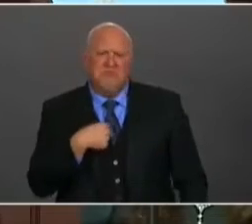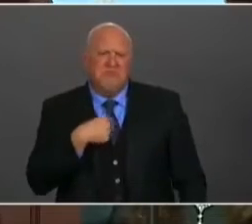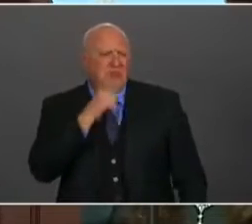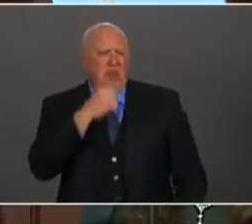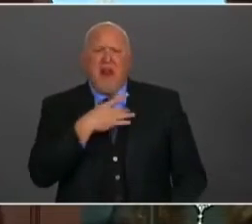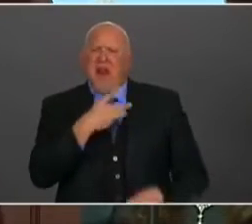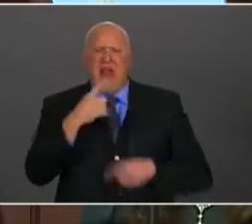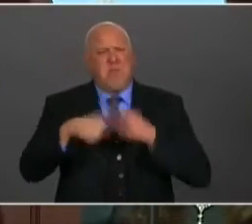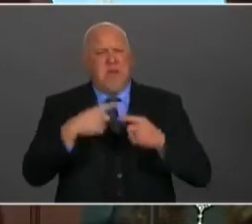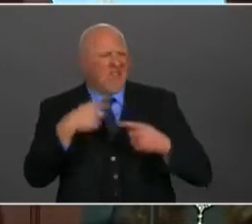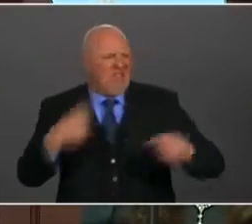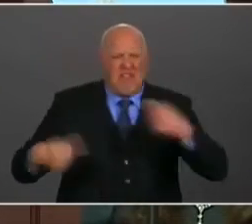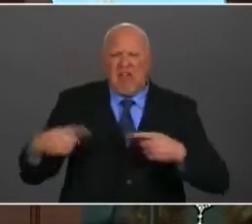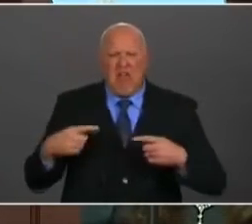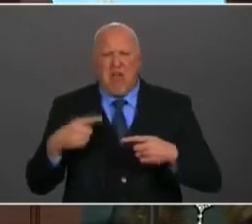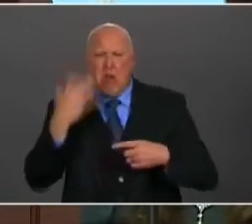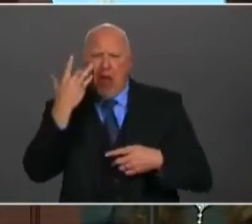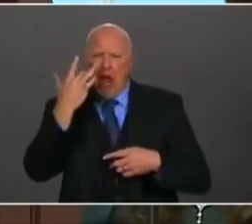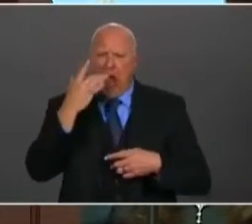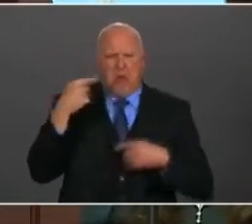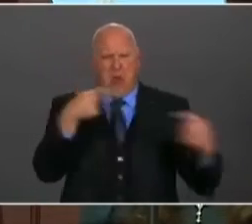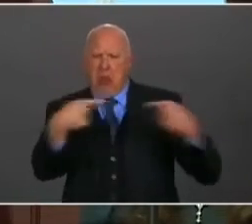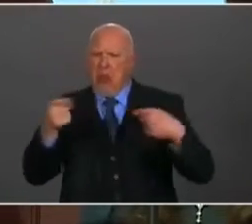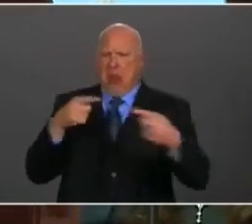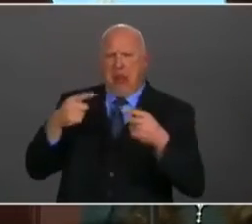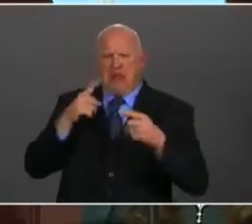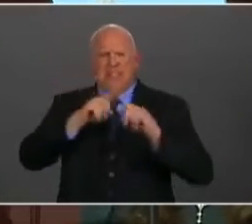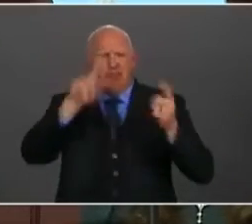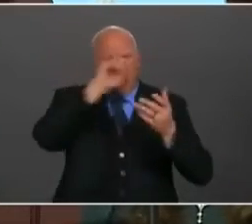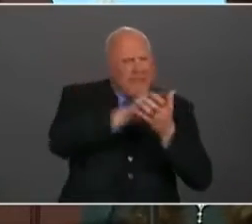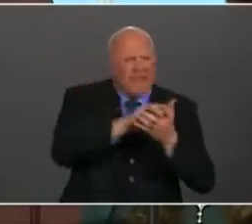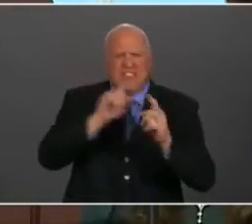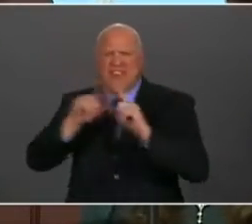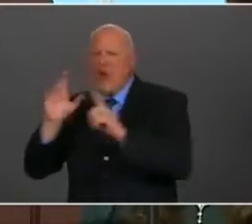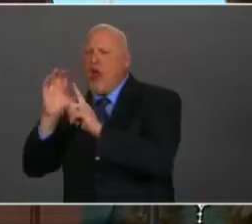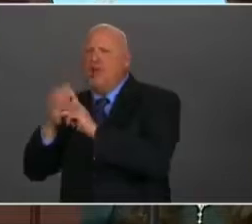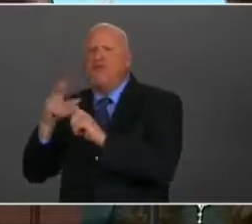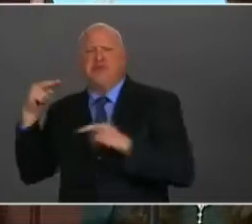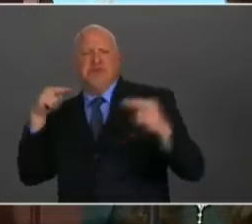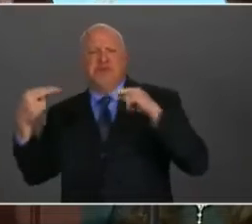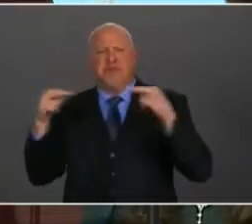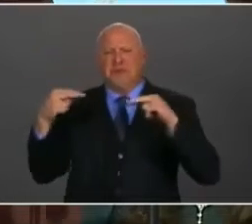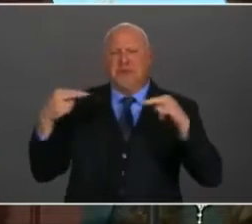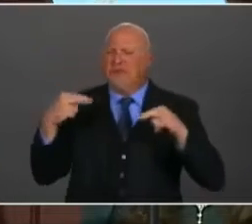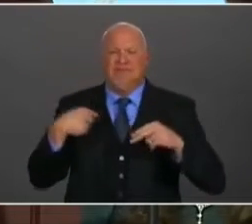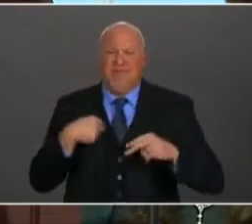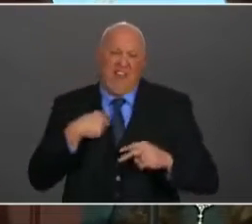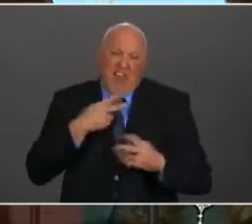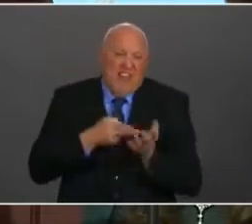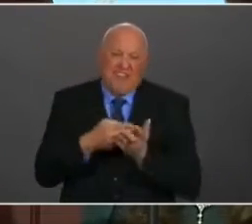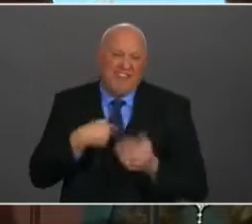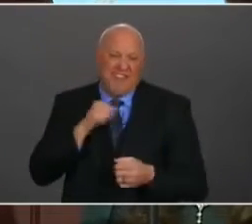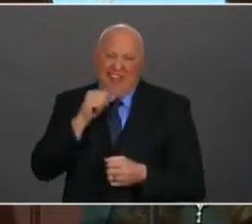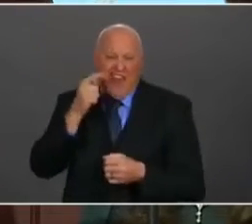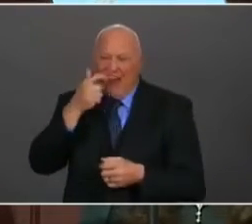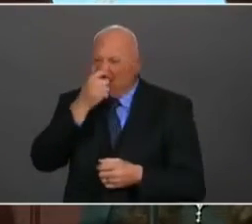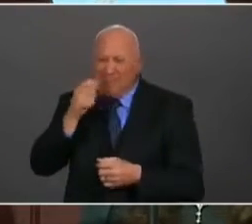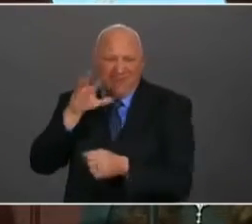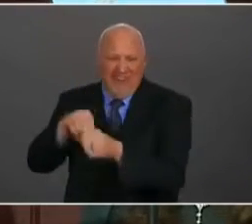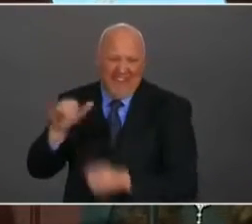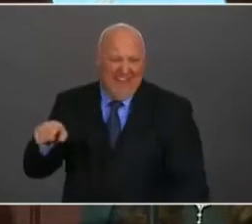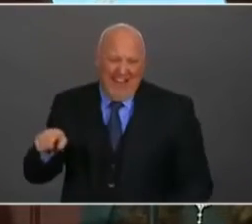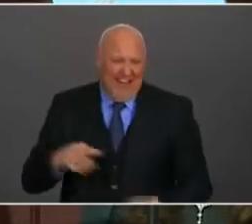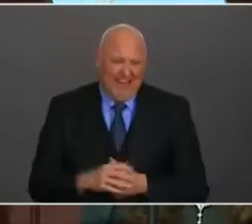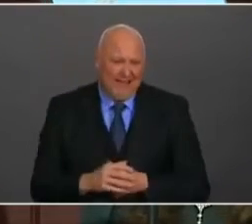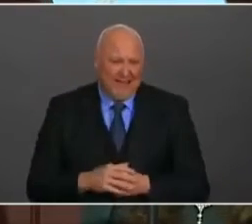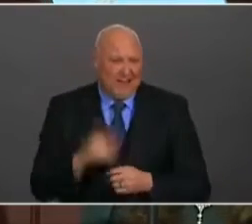worthy cause taken to an extreme, and if there's one thing we are good at today, it's taking everything to extremes, can become